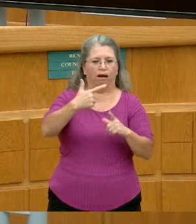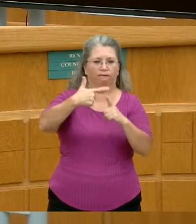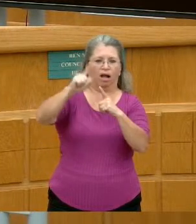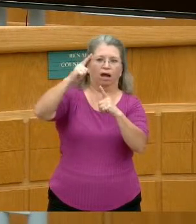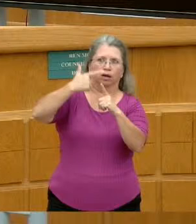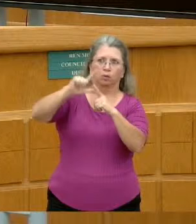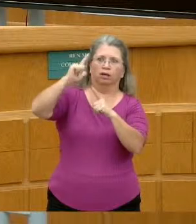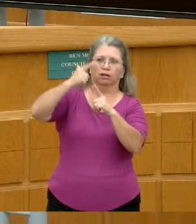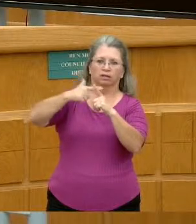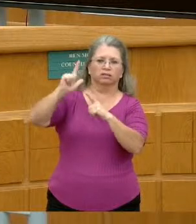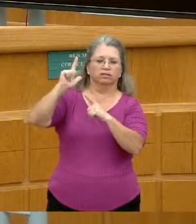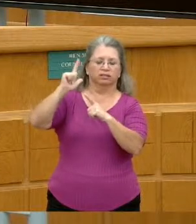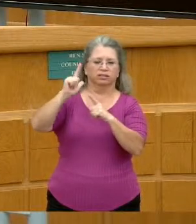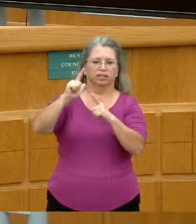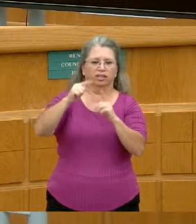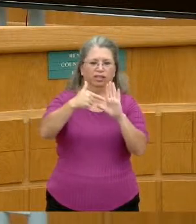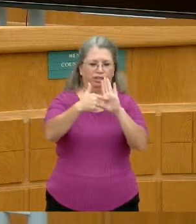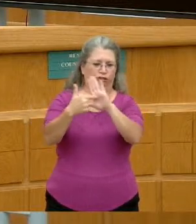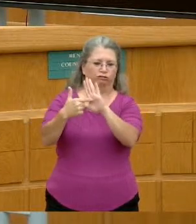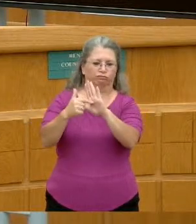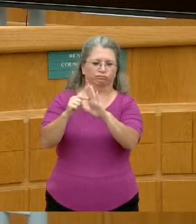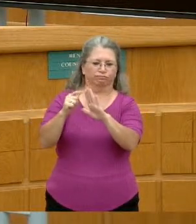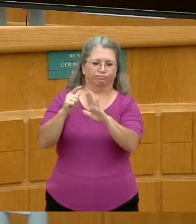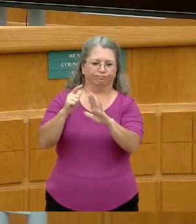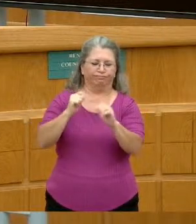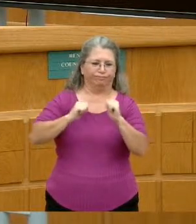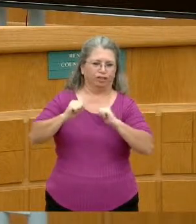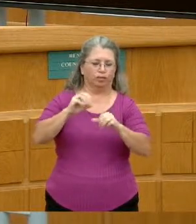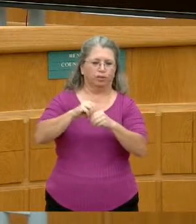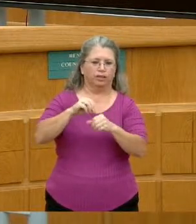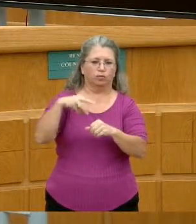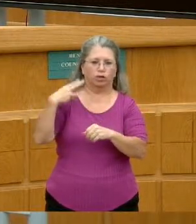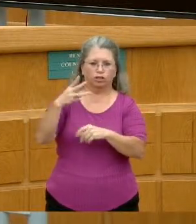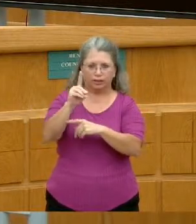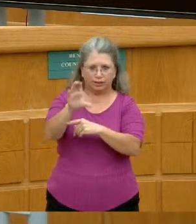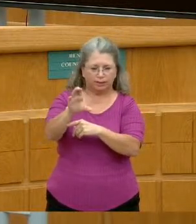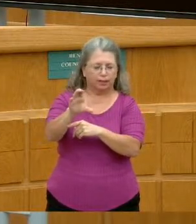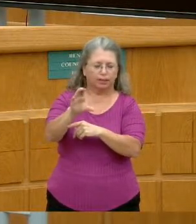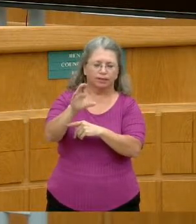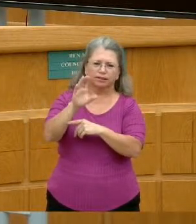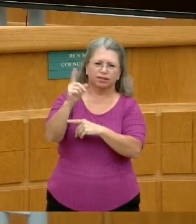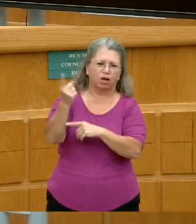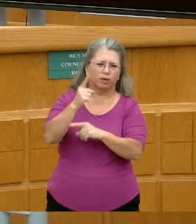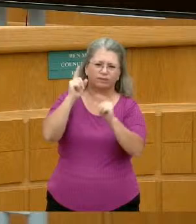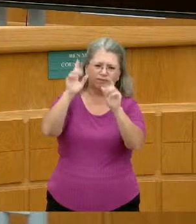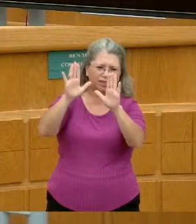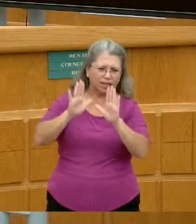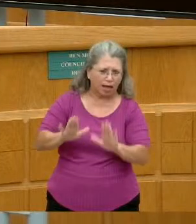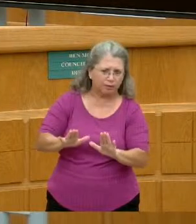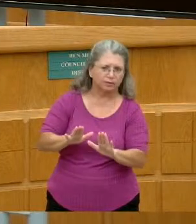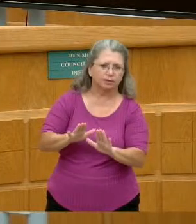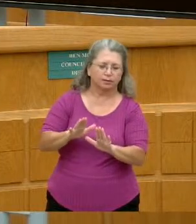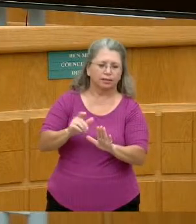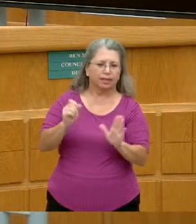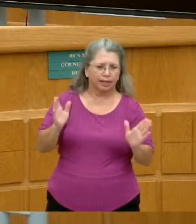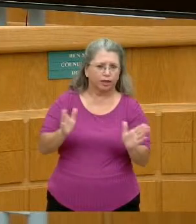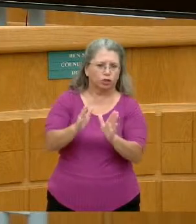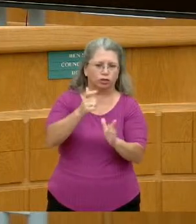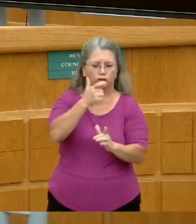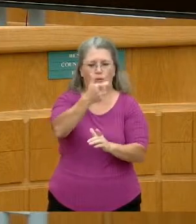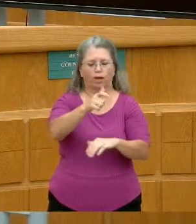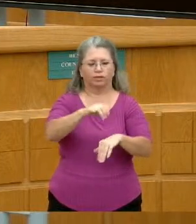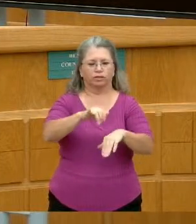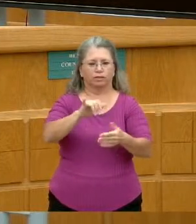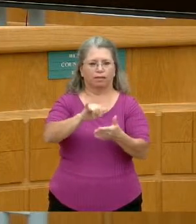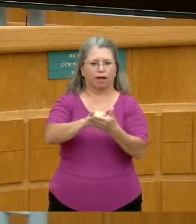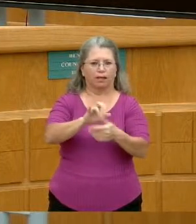show in Washington, D.C., and I've seen them before, and they're fantastic. And I would encourage you to tune in at 7 o'clock, and I